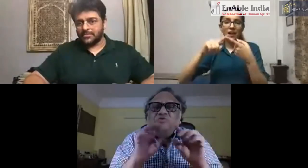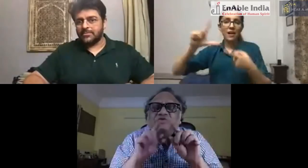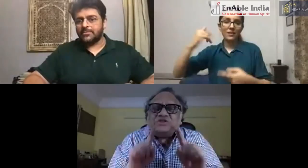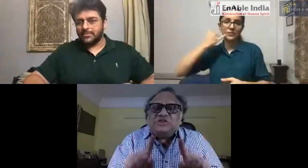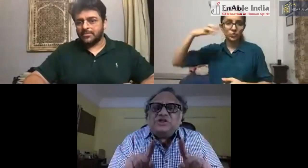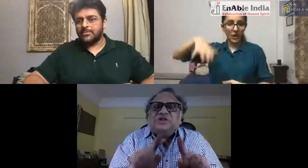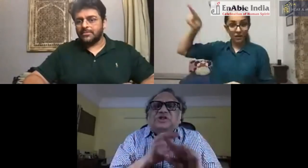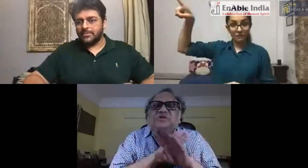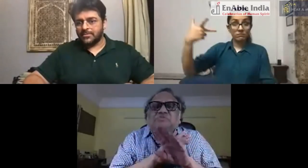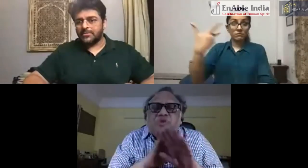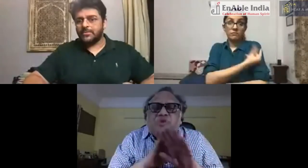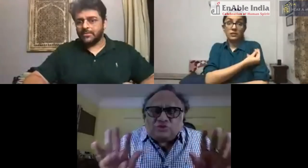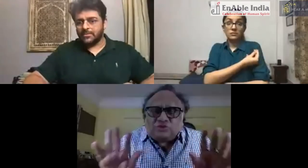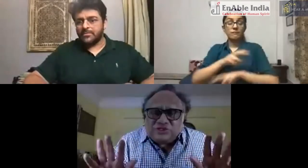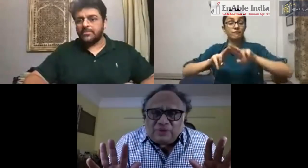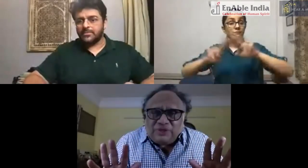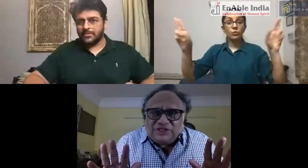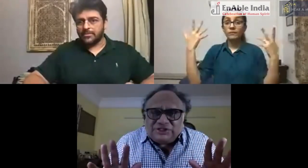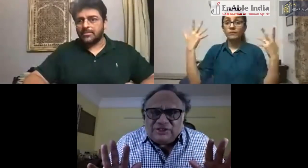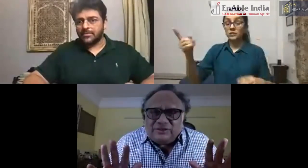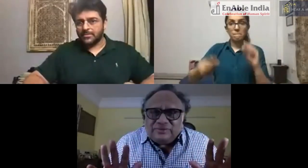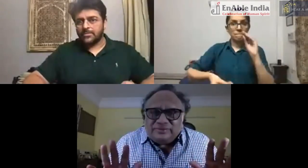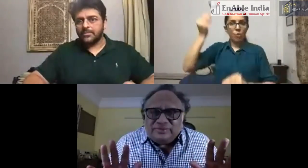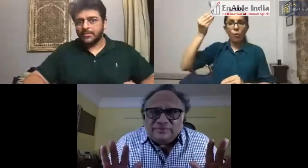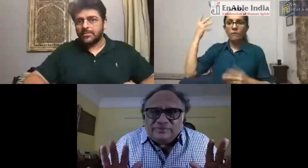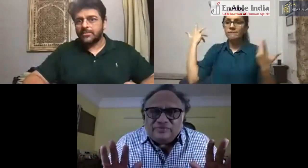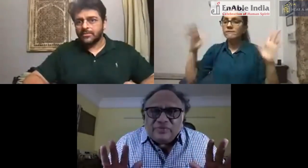Israel vaccinated most of its population